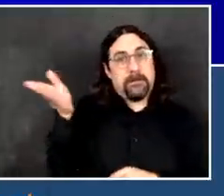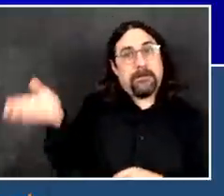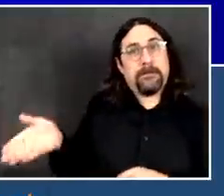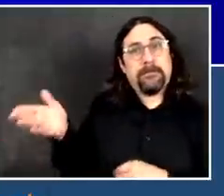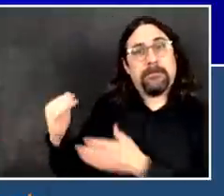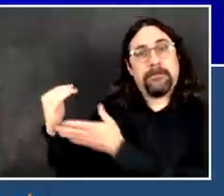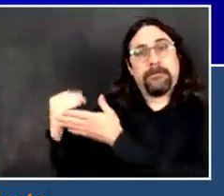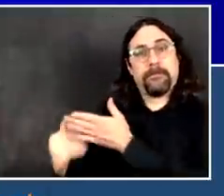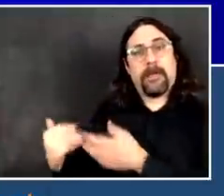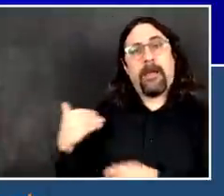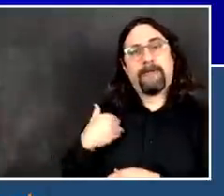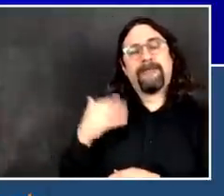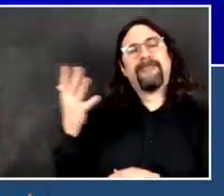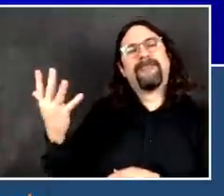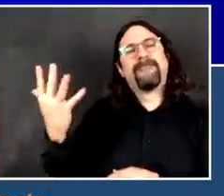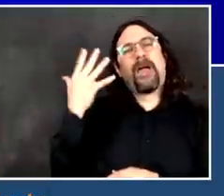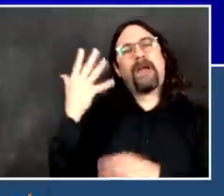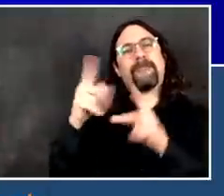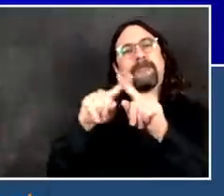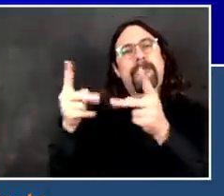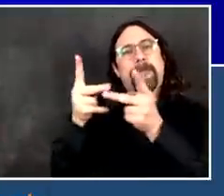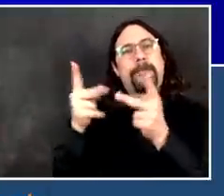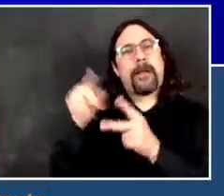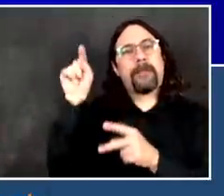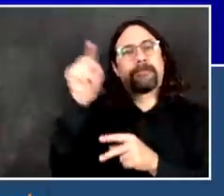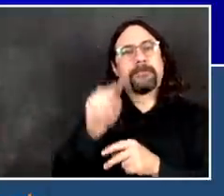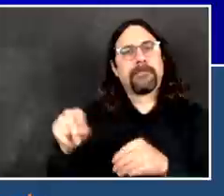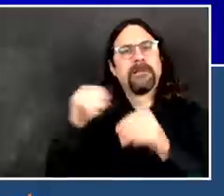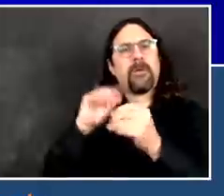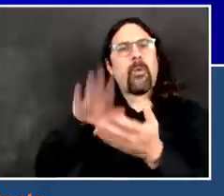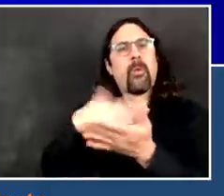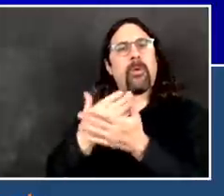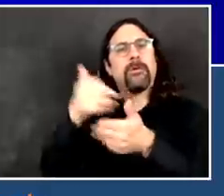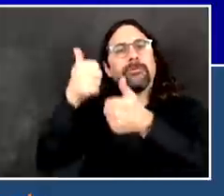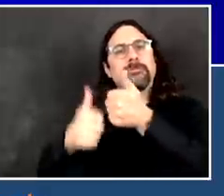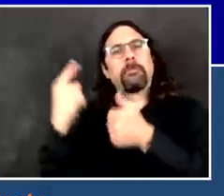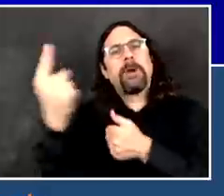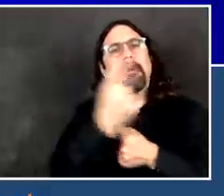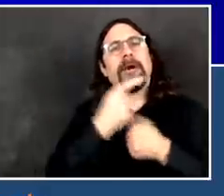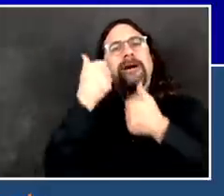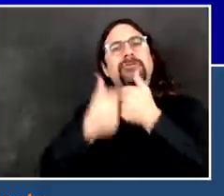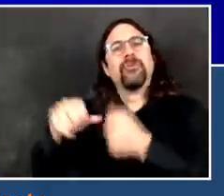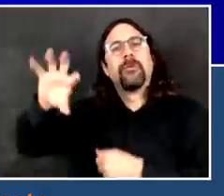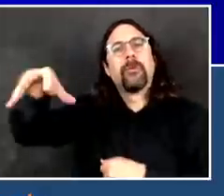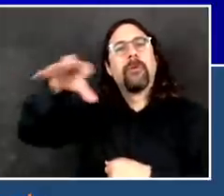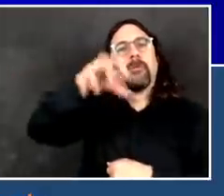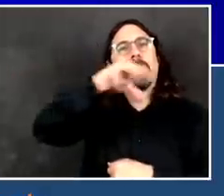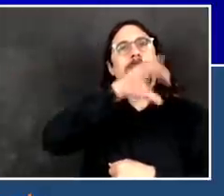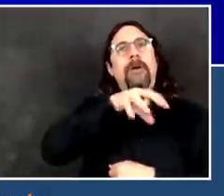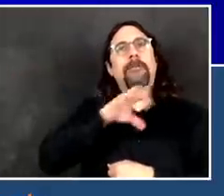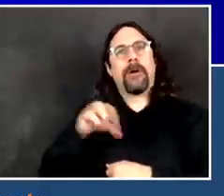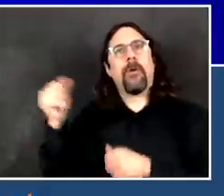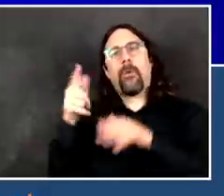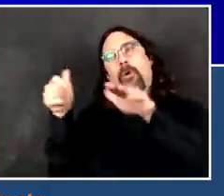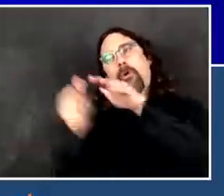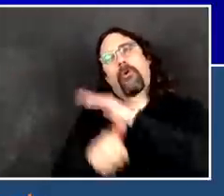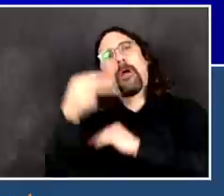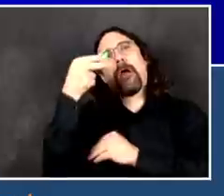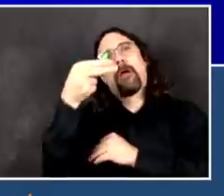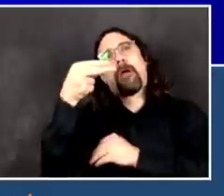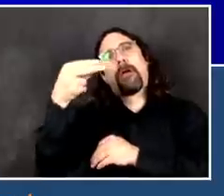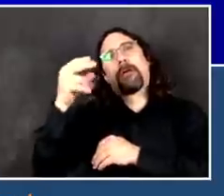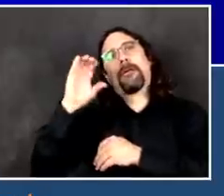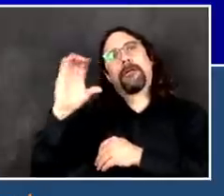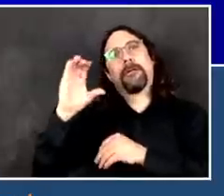in Morrisania, in Staten Island, the Vanderbilt Health Center in Manhattan, the Sydenham Family